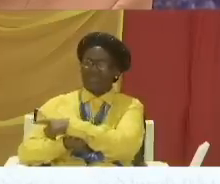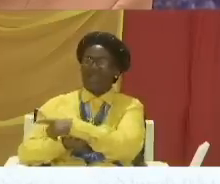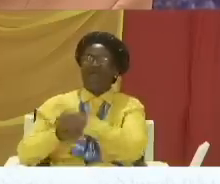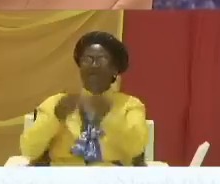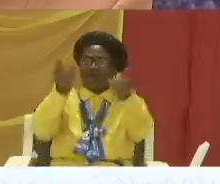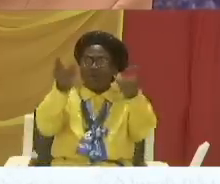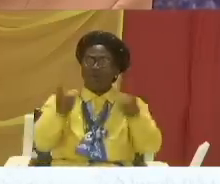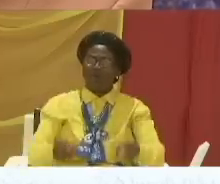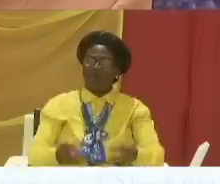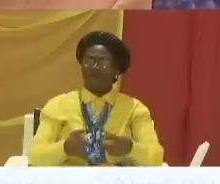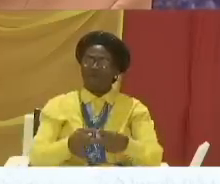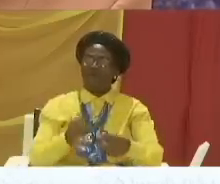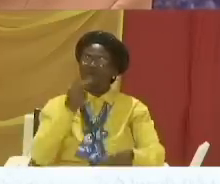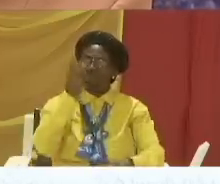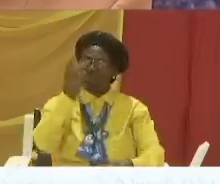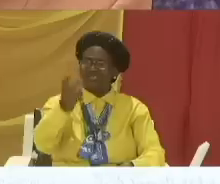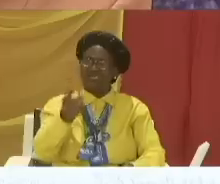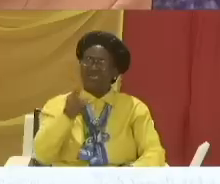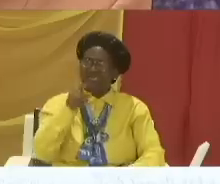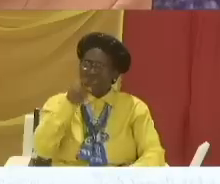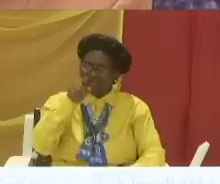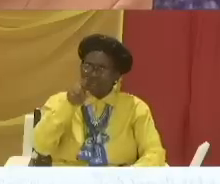in this particular auditorium.